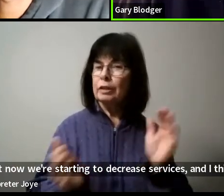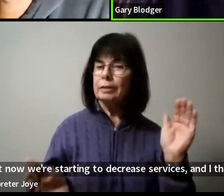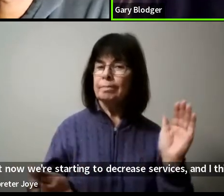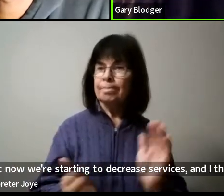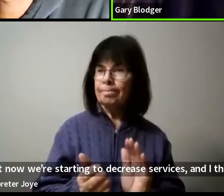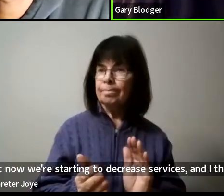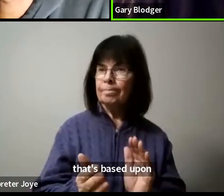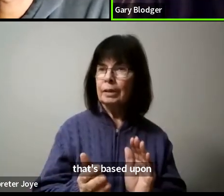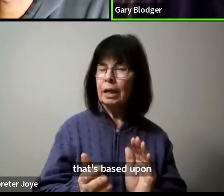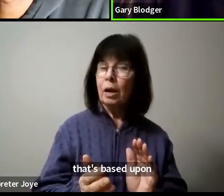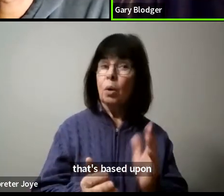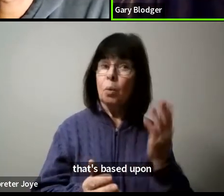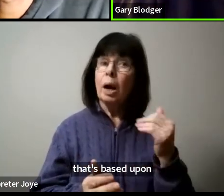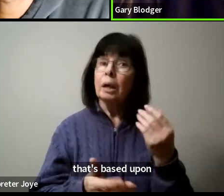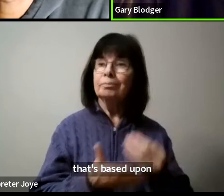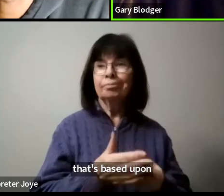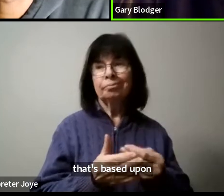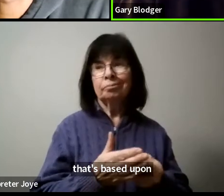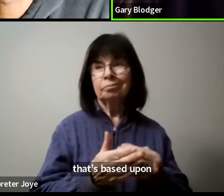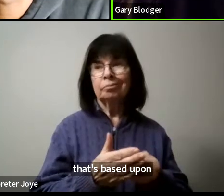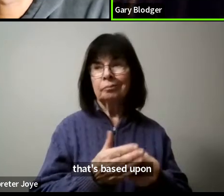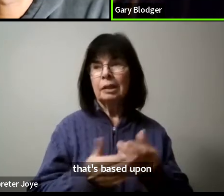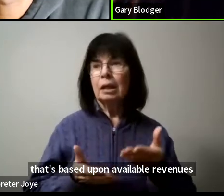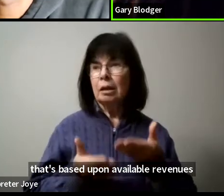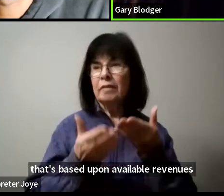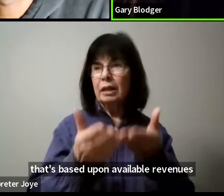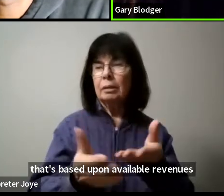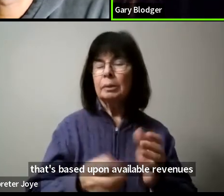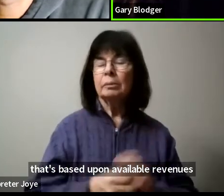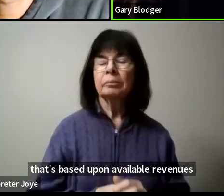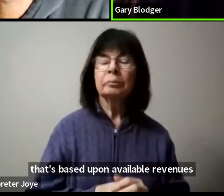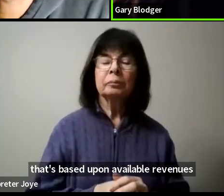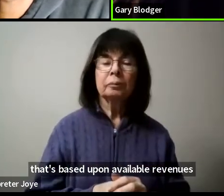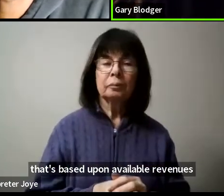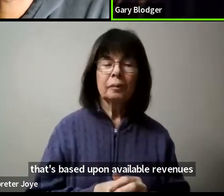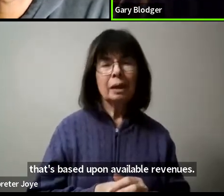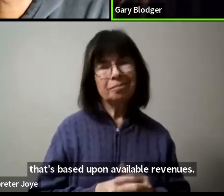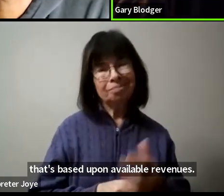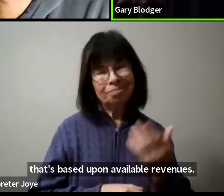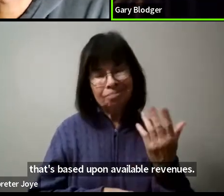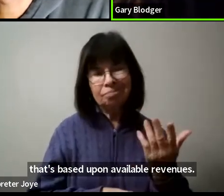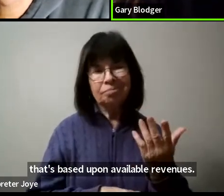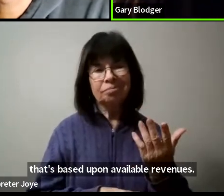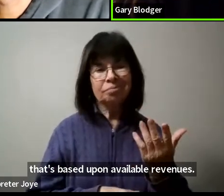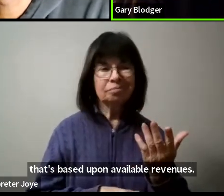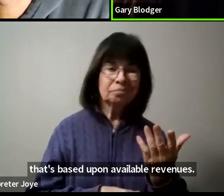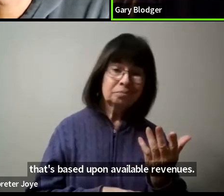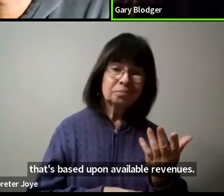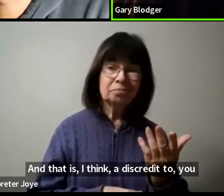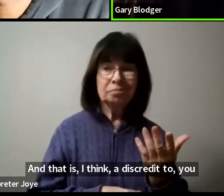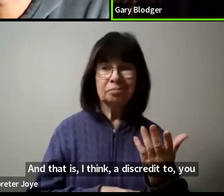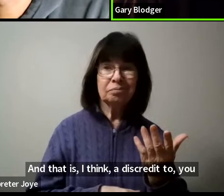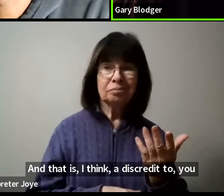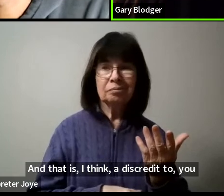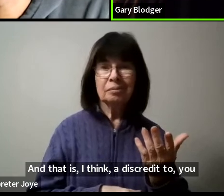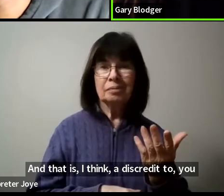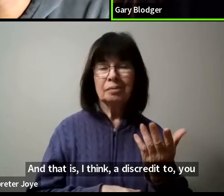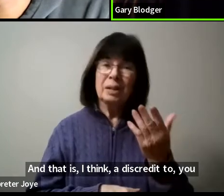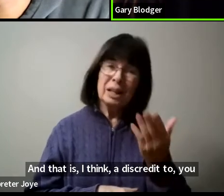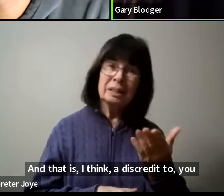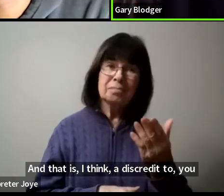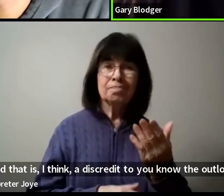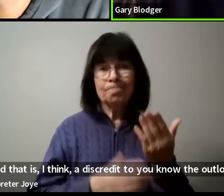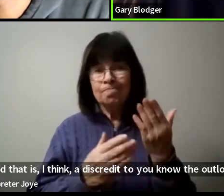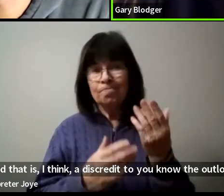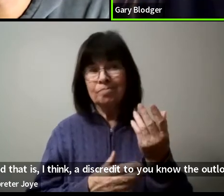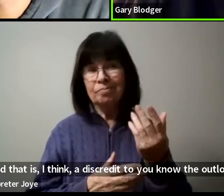revenues. And that is, I think, a discredit to, the outlook and